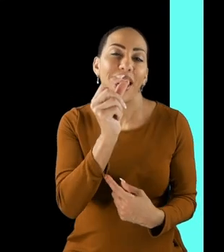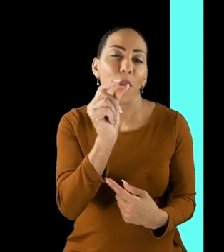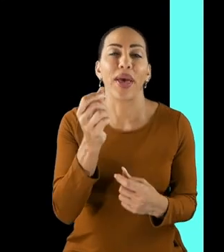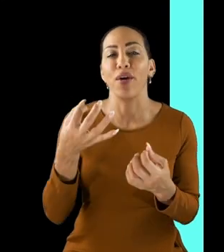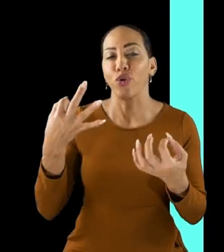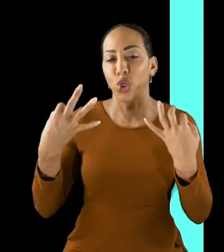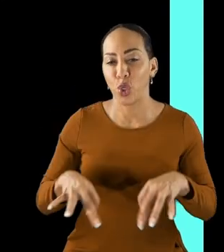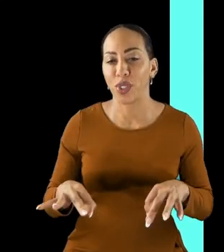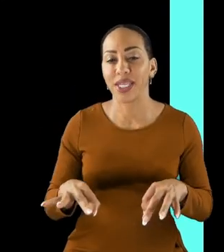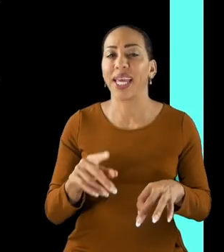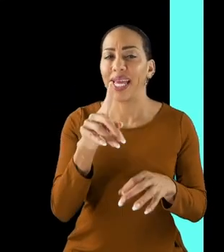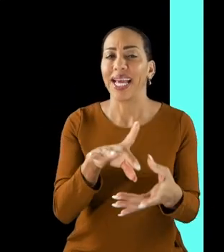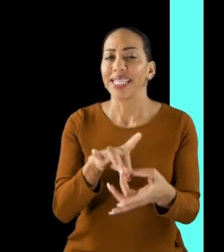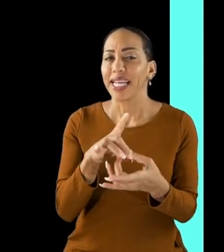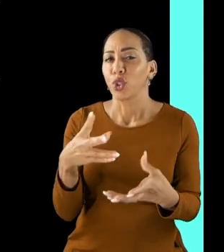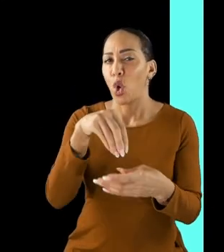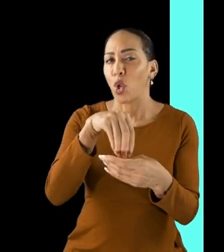contextual point.